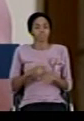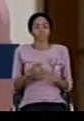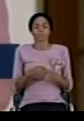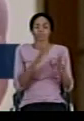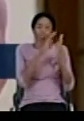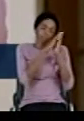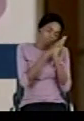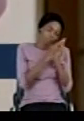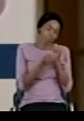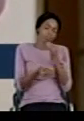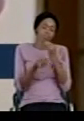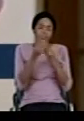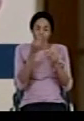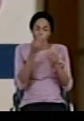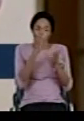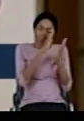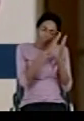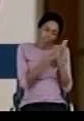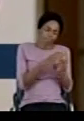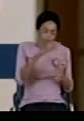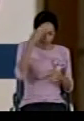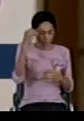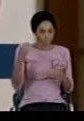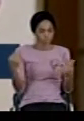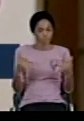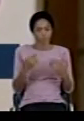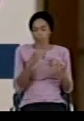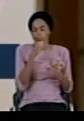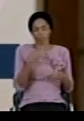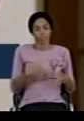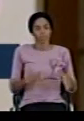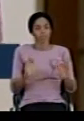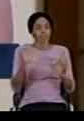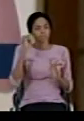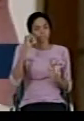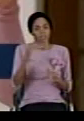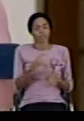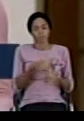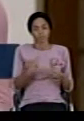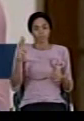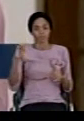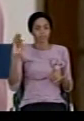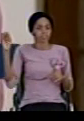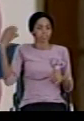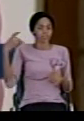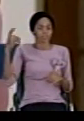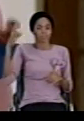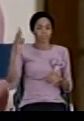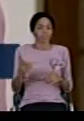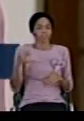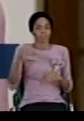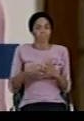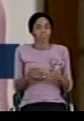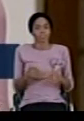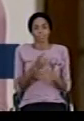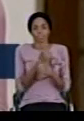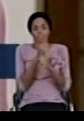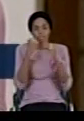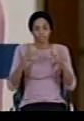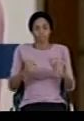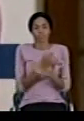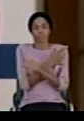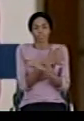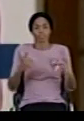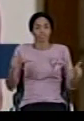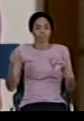down to do a lot of things because the pain will not allow me. But by the grace of God, in the supernatural liberation, the